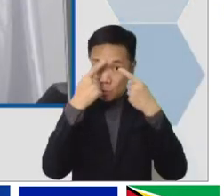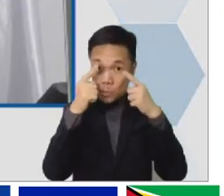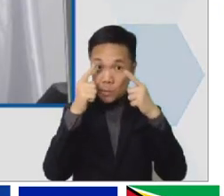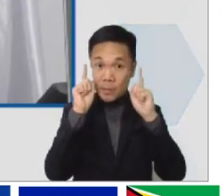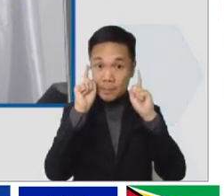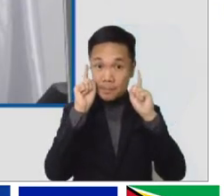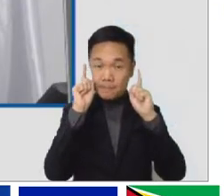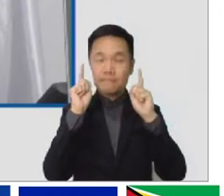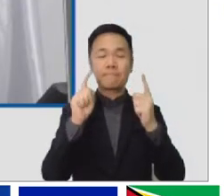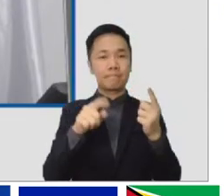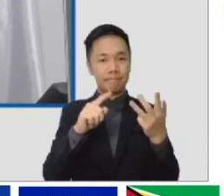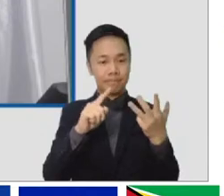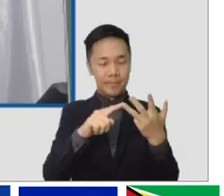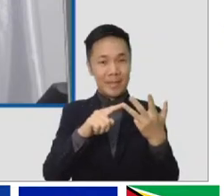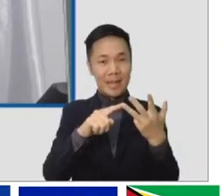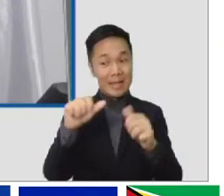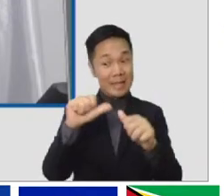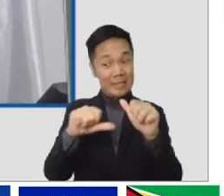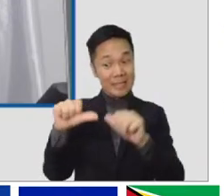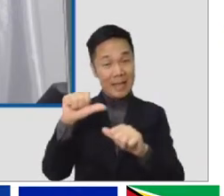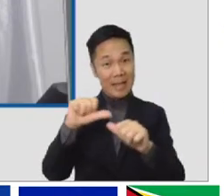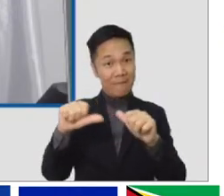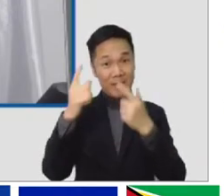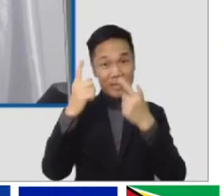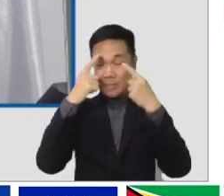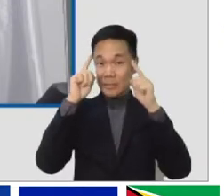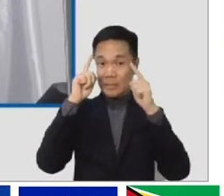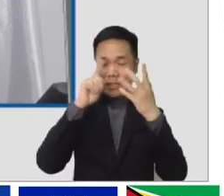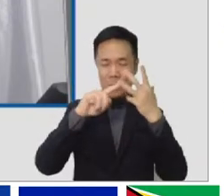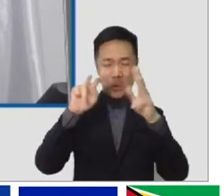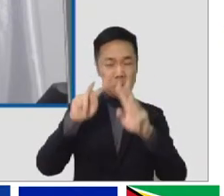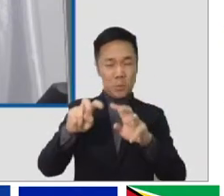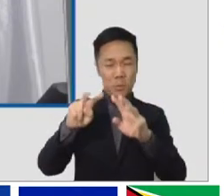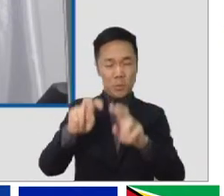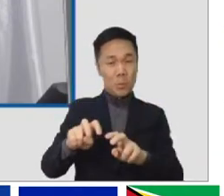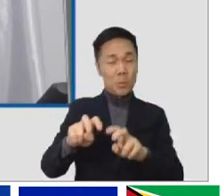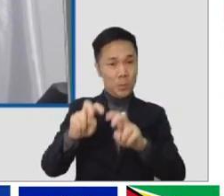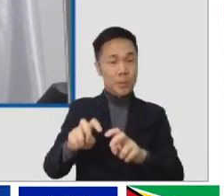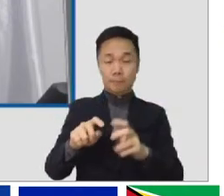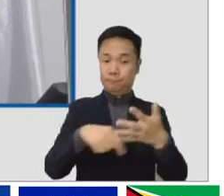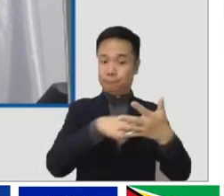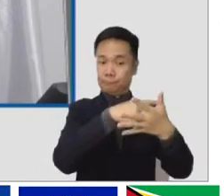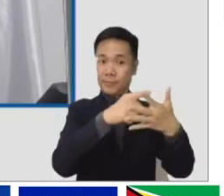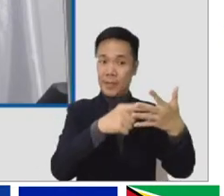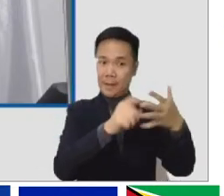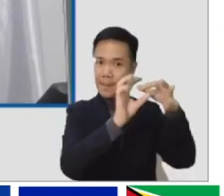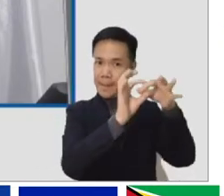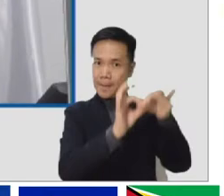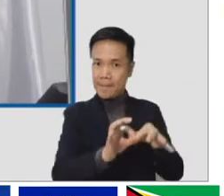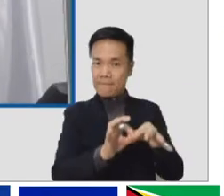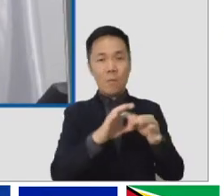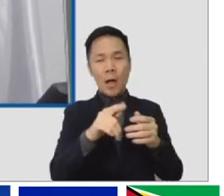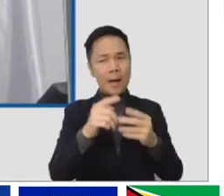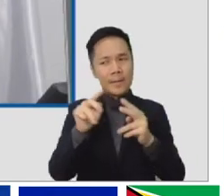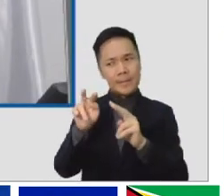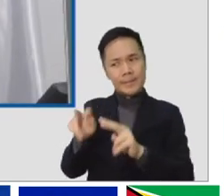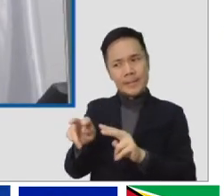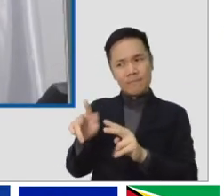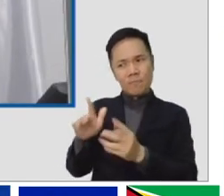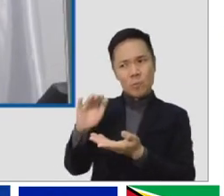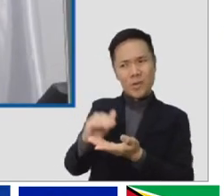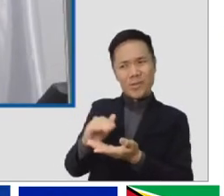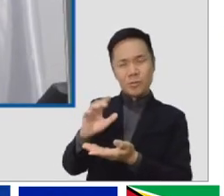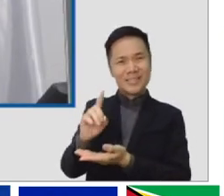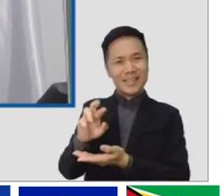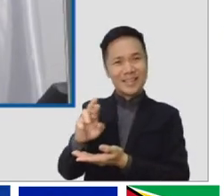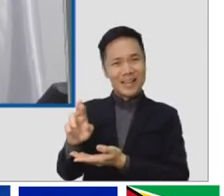scientific institutions, research institutions need to cooperate to mitigate disaster in terms of mitigation practices, to